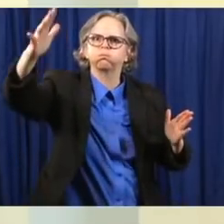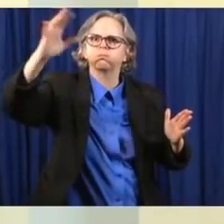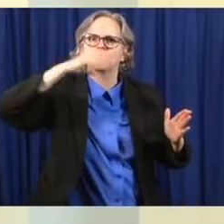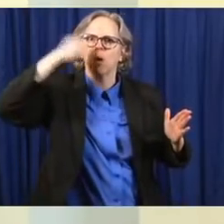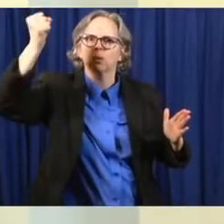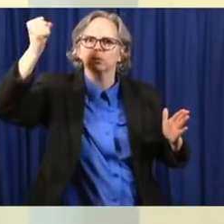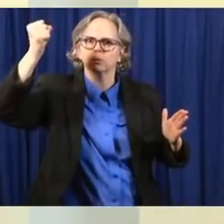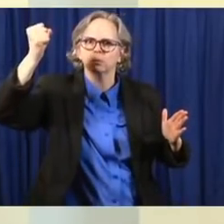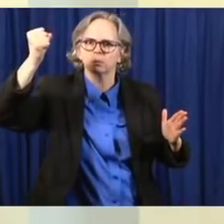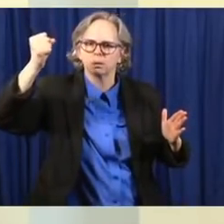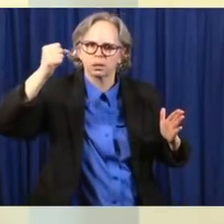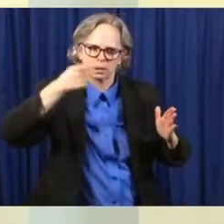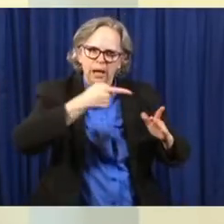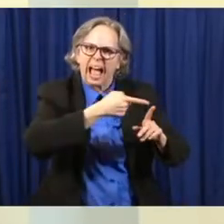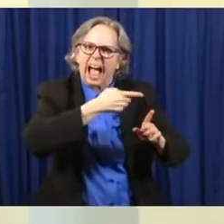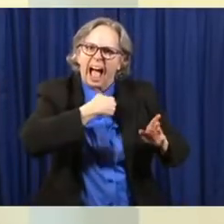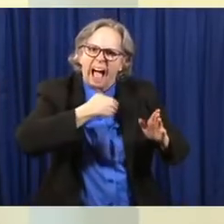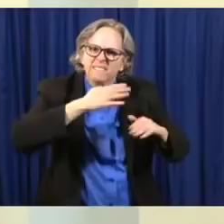say,